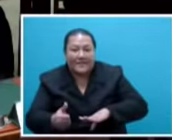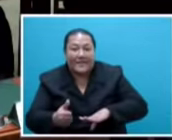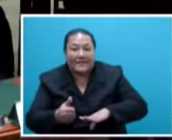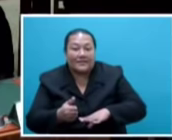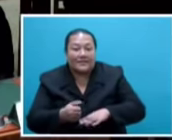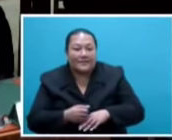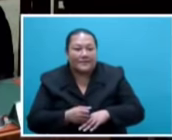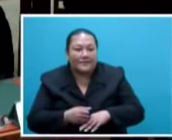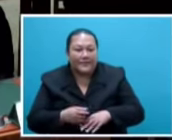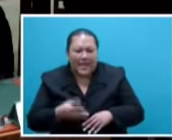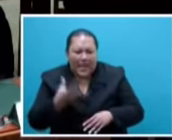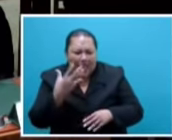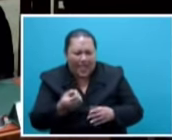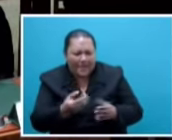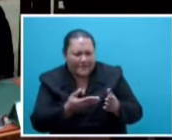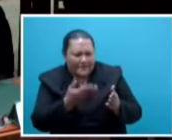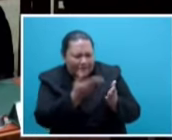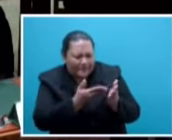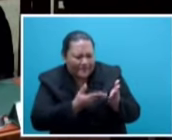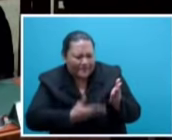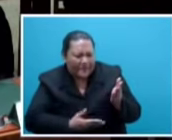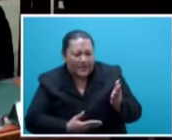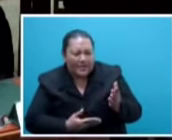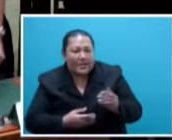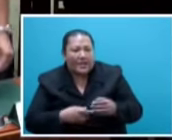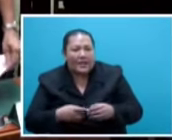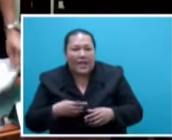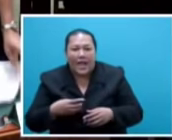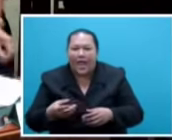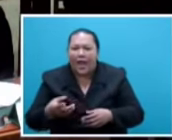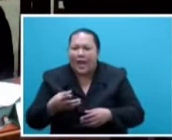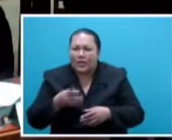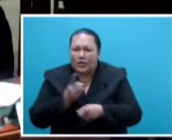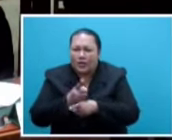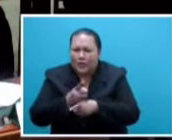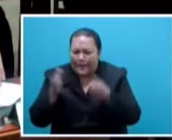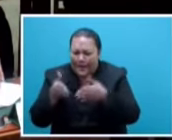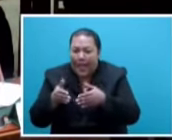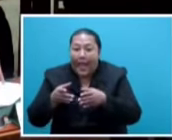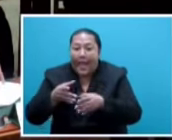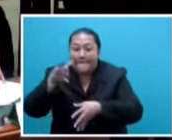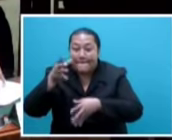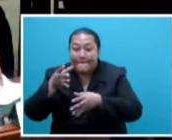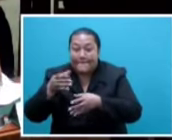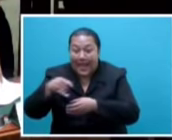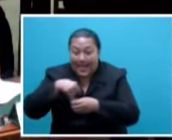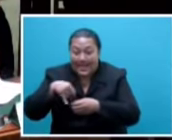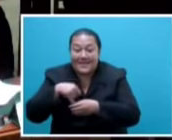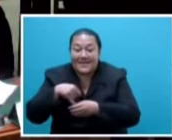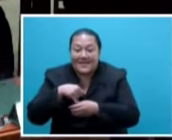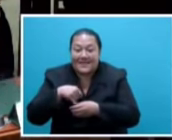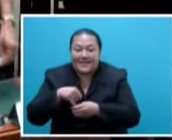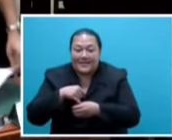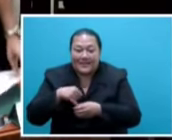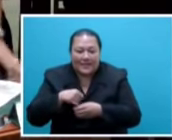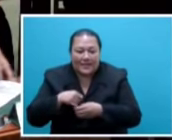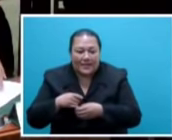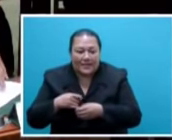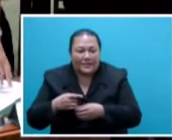as the set of rules that was turning Fiji into a land of milk and honey. A constitution born out of authoritarianism,